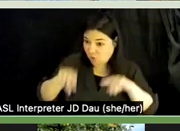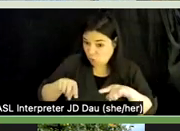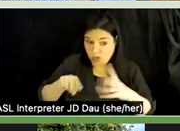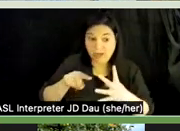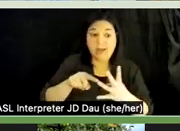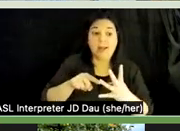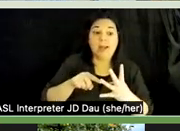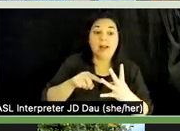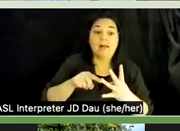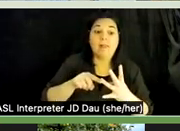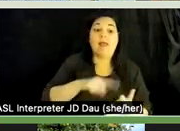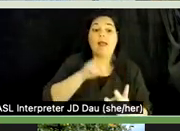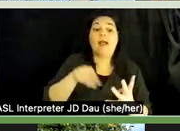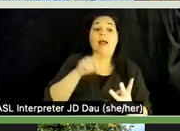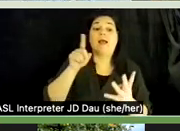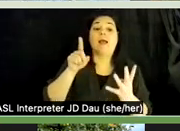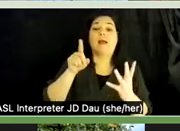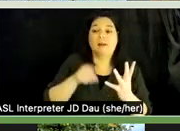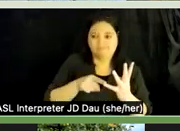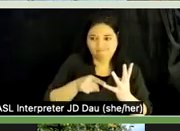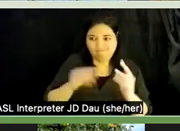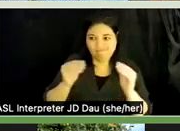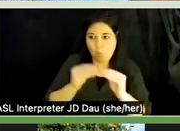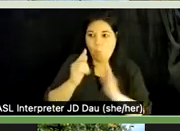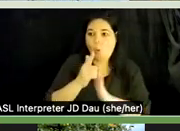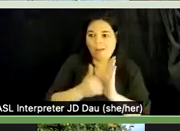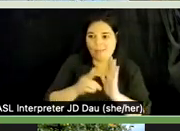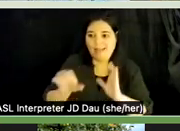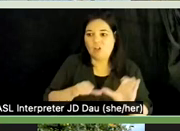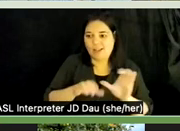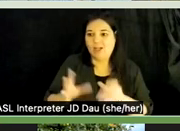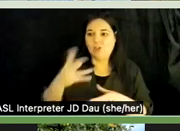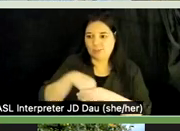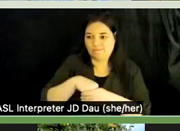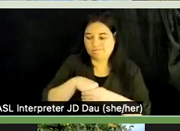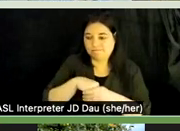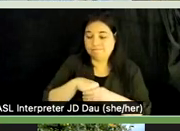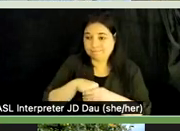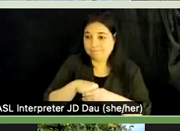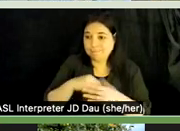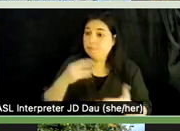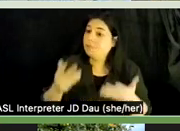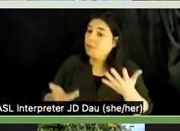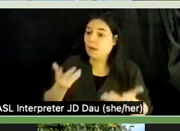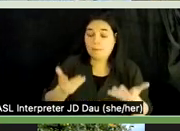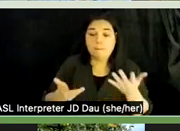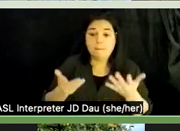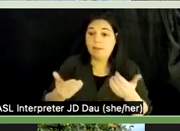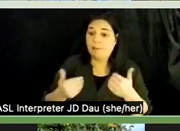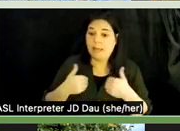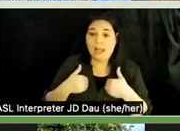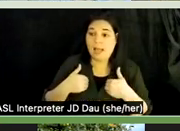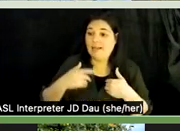is referred to some further legal action, which may include some sort